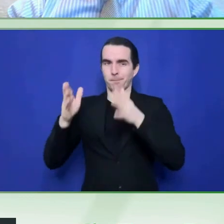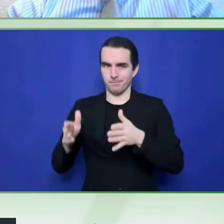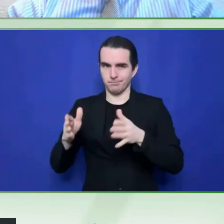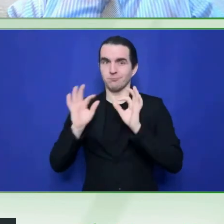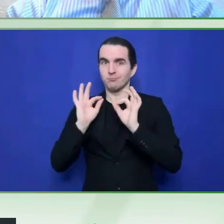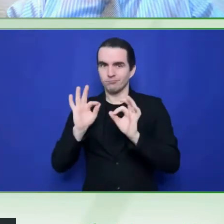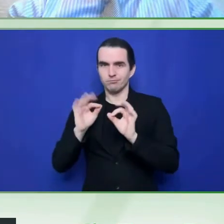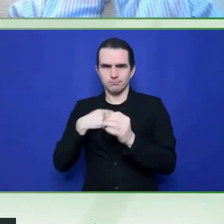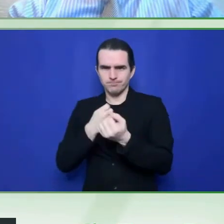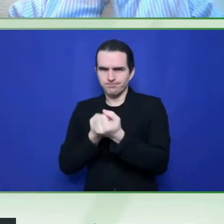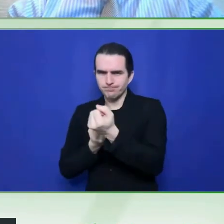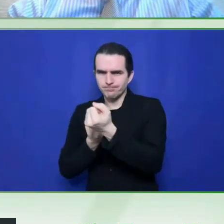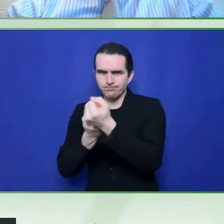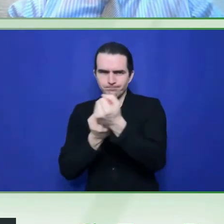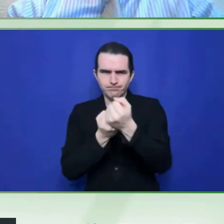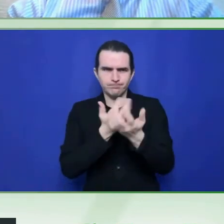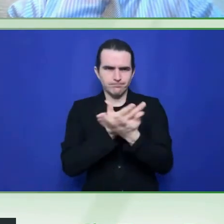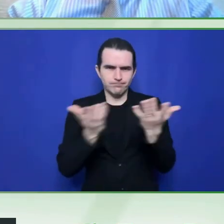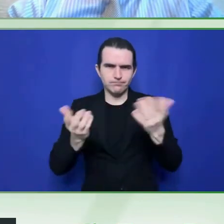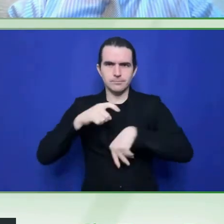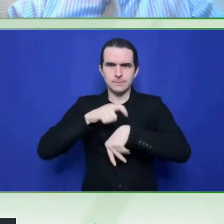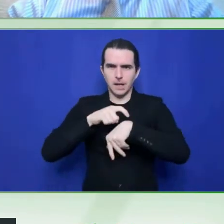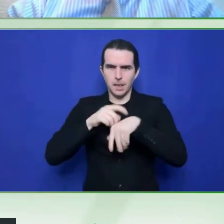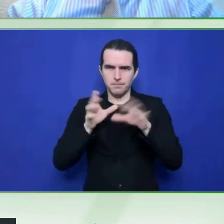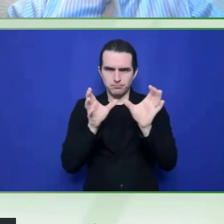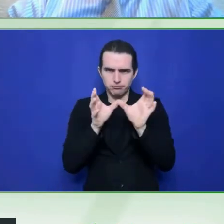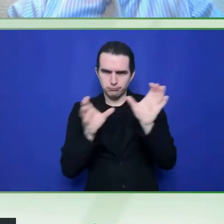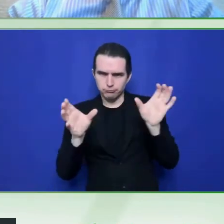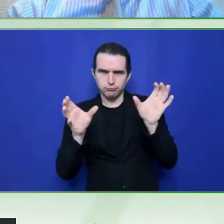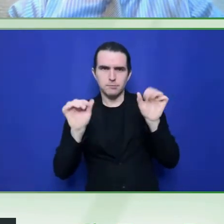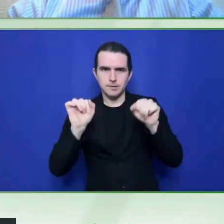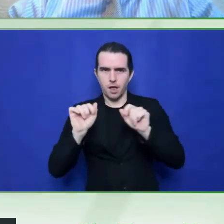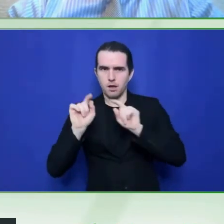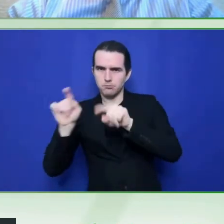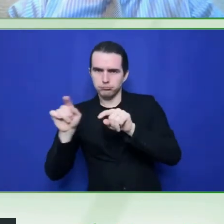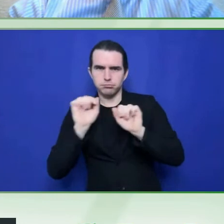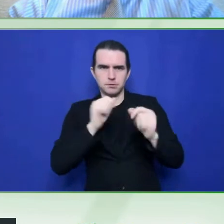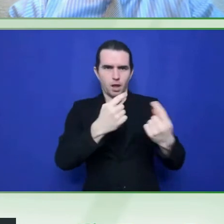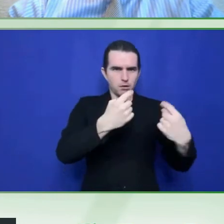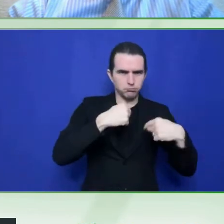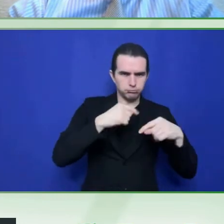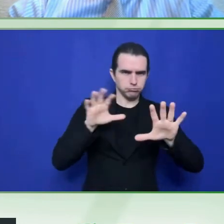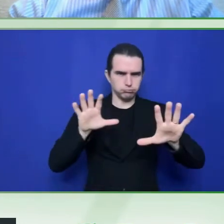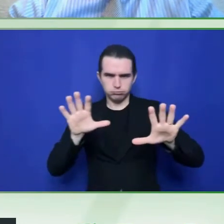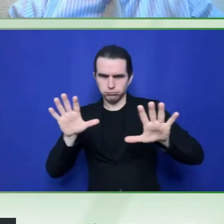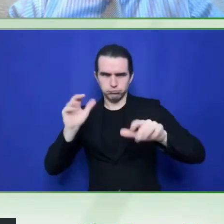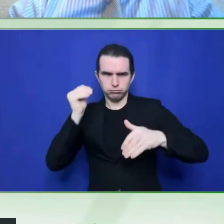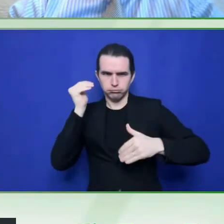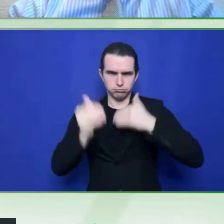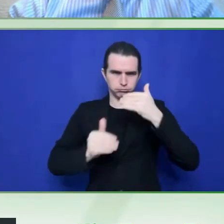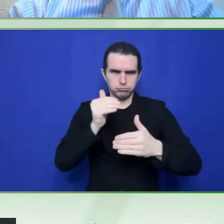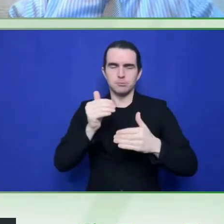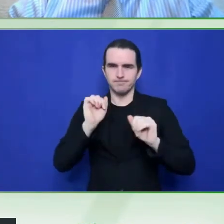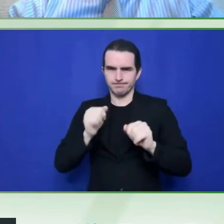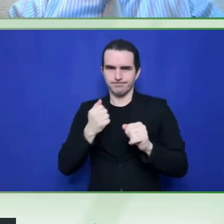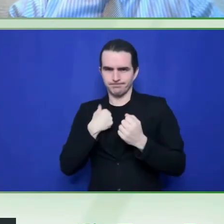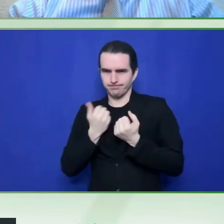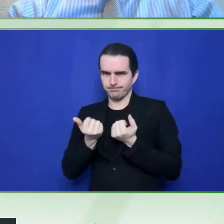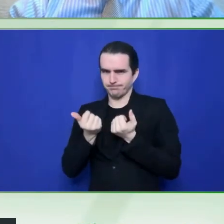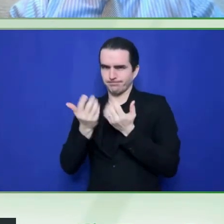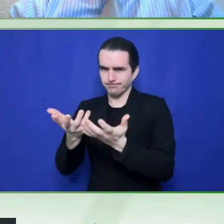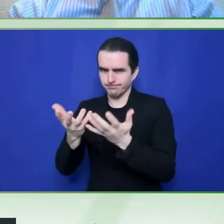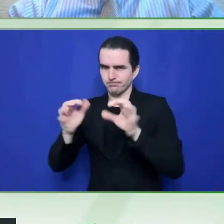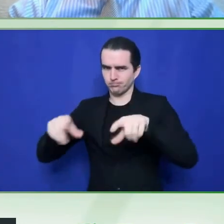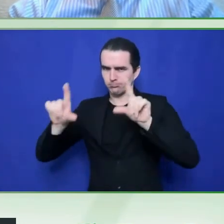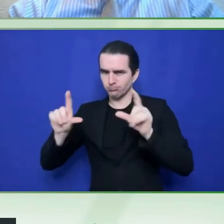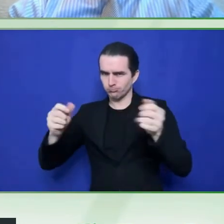we realized that for the future, we need to look at a workplace not as a place you go to, but just the space